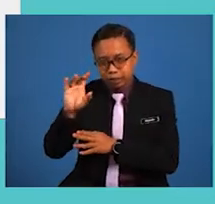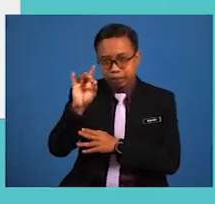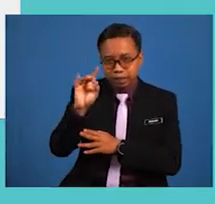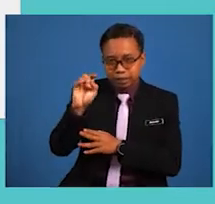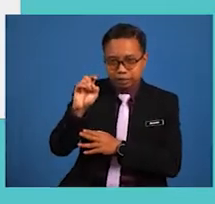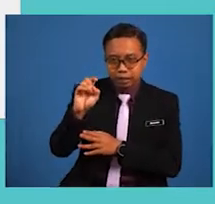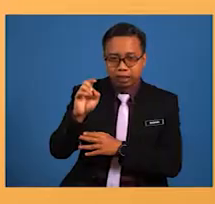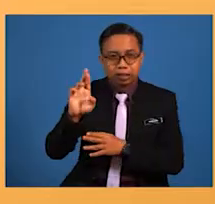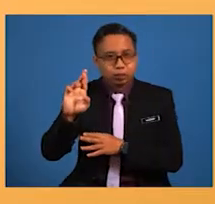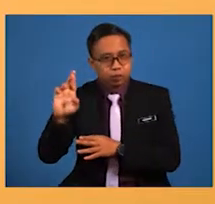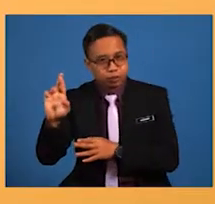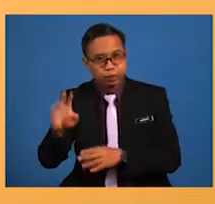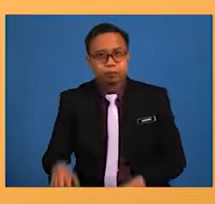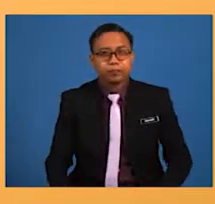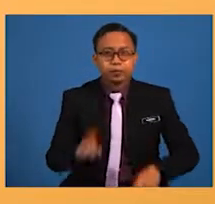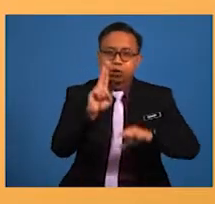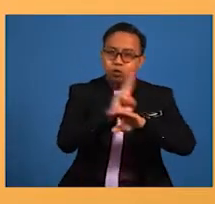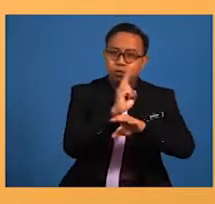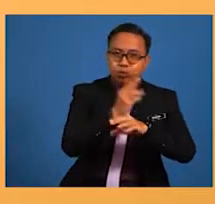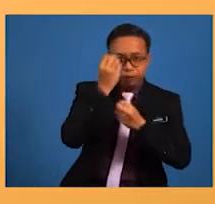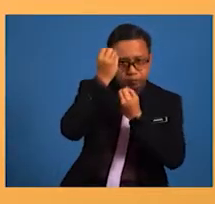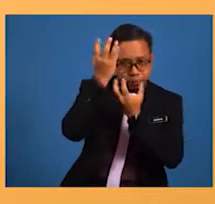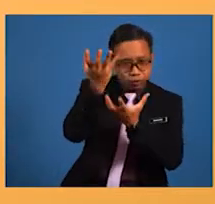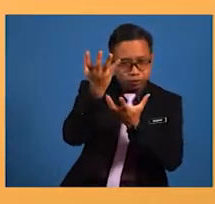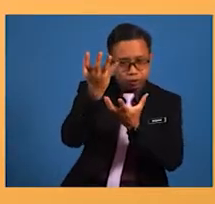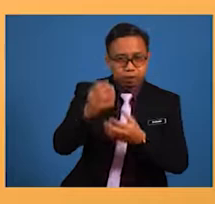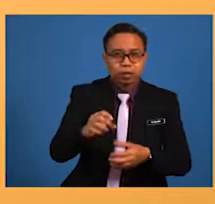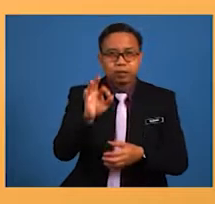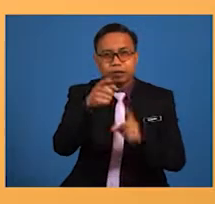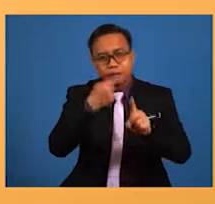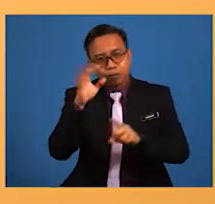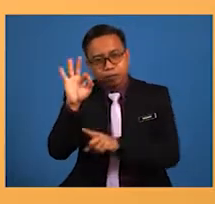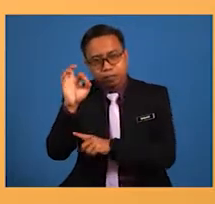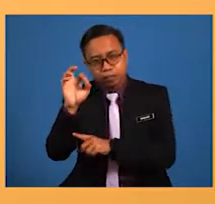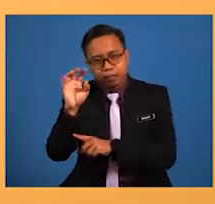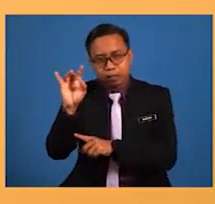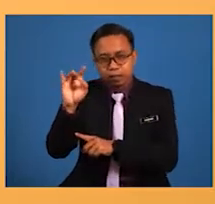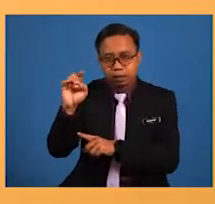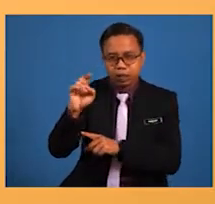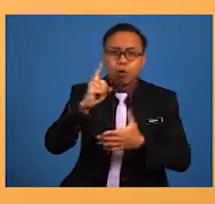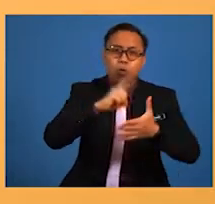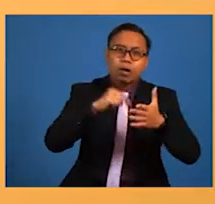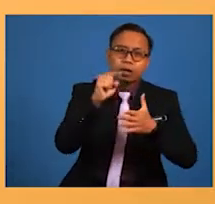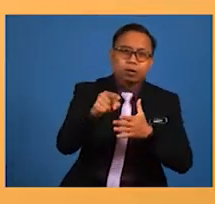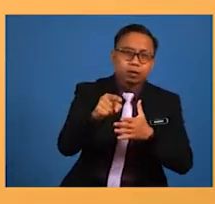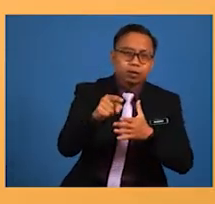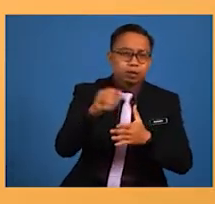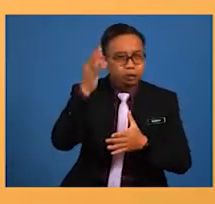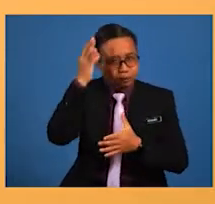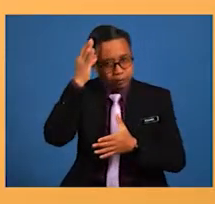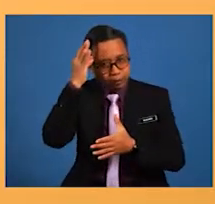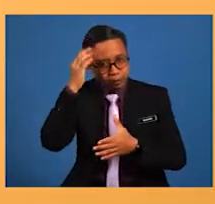380,000. Using the information from 1980, what can you deduce from this